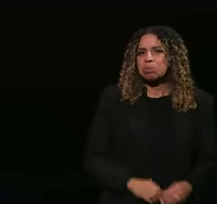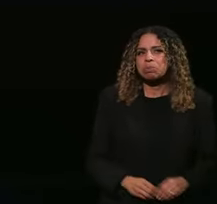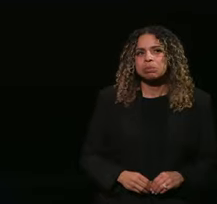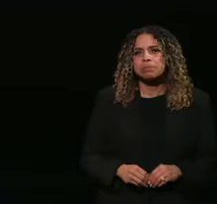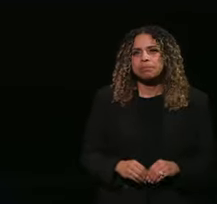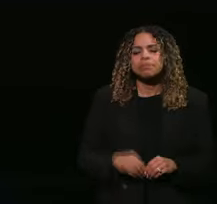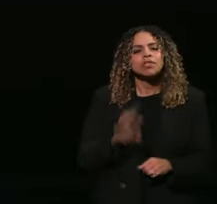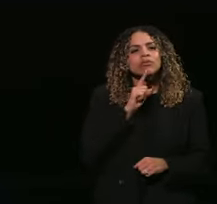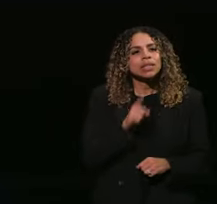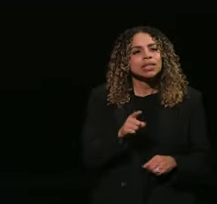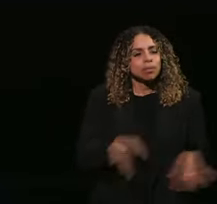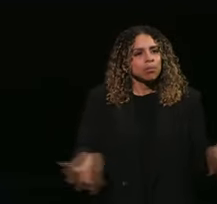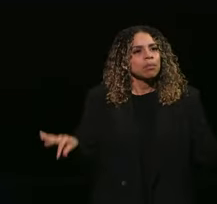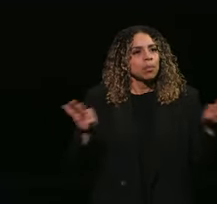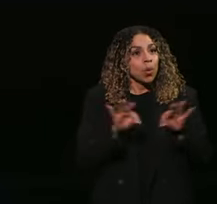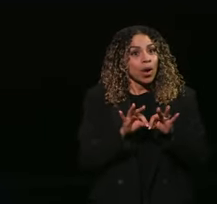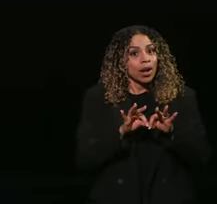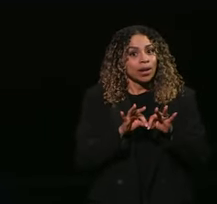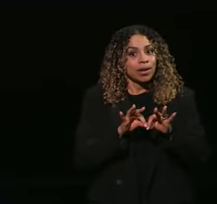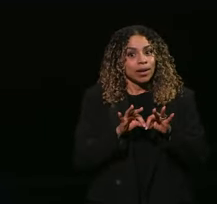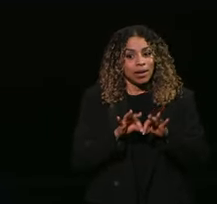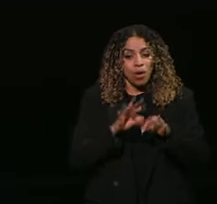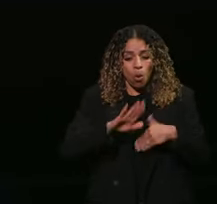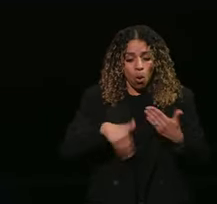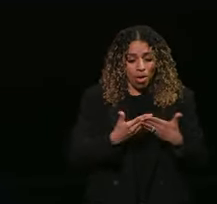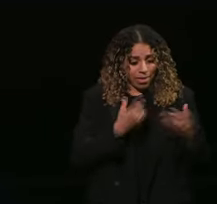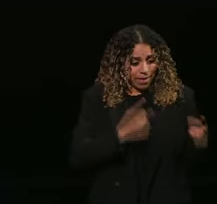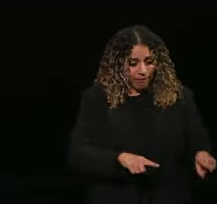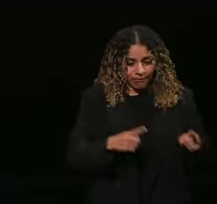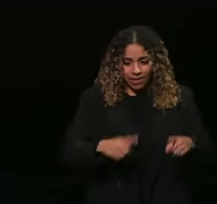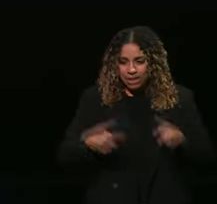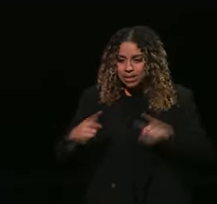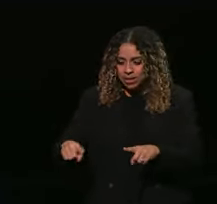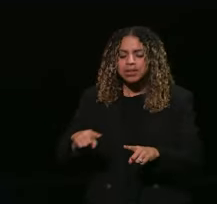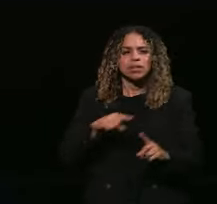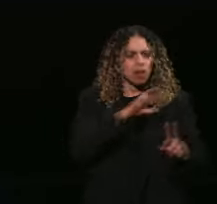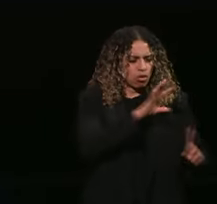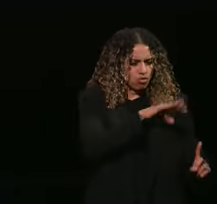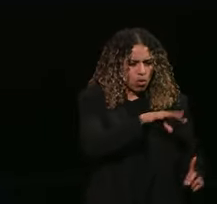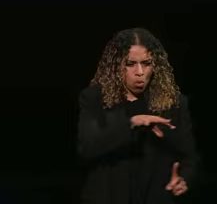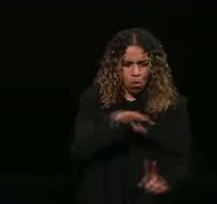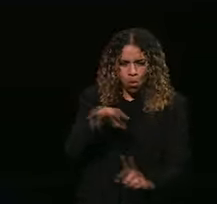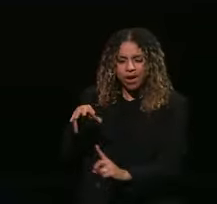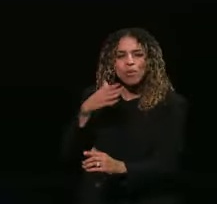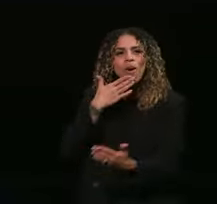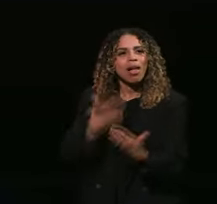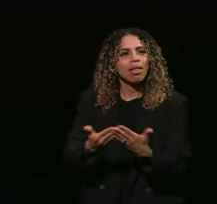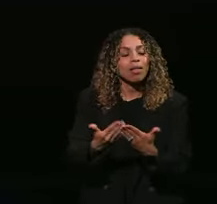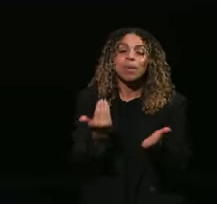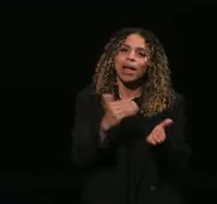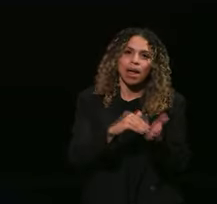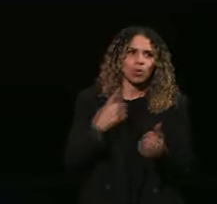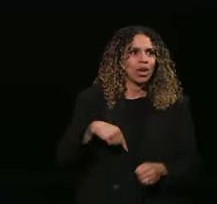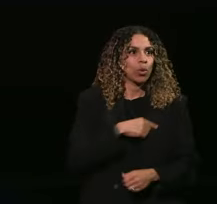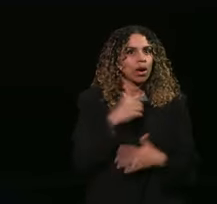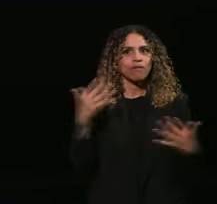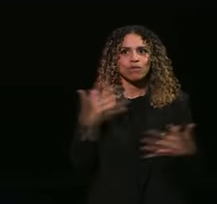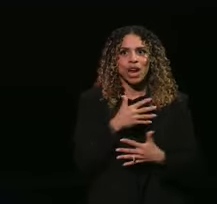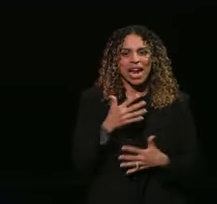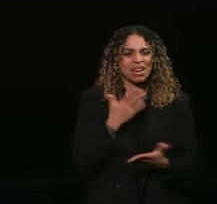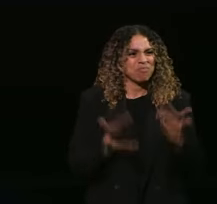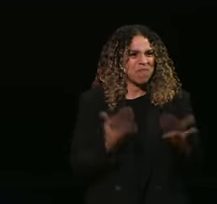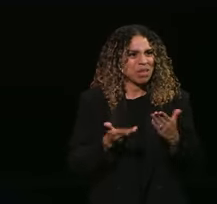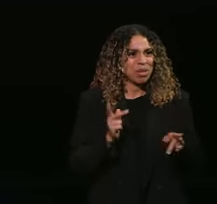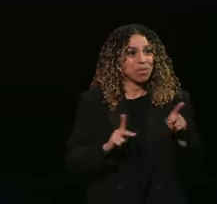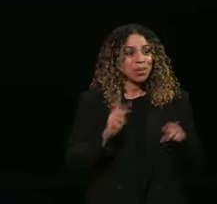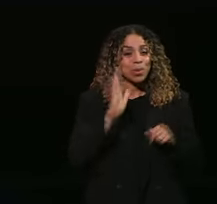it's quite important that these events are recorded well. But again, we were quite afraid that it will be too heavy